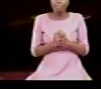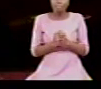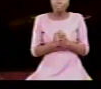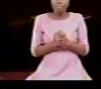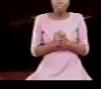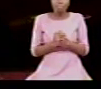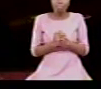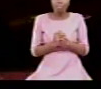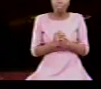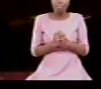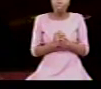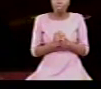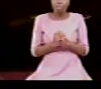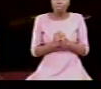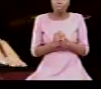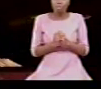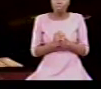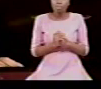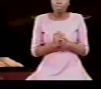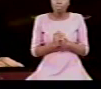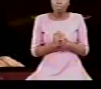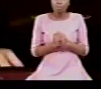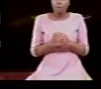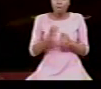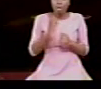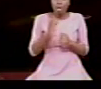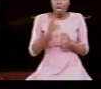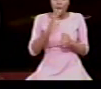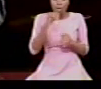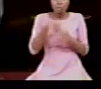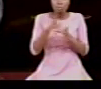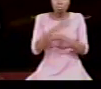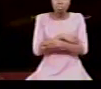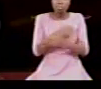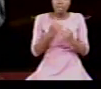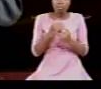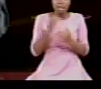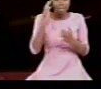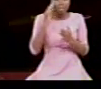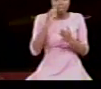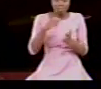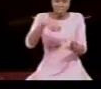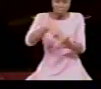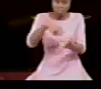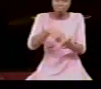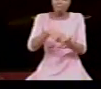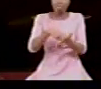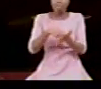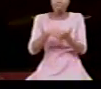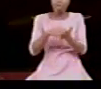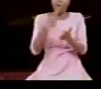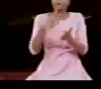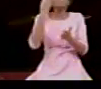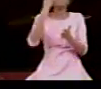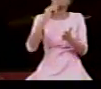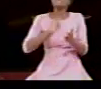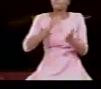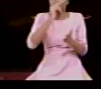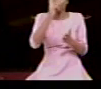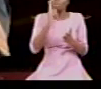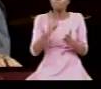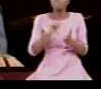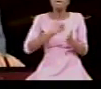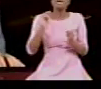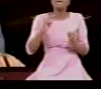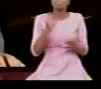So fear God. Are you in your room now hearing? Kneel down and say, God, I'm the one.